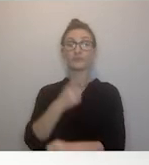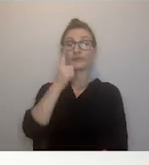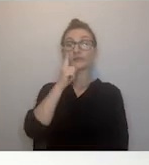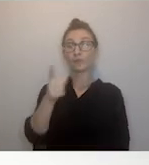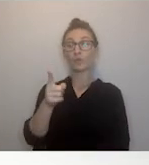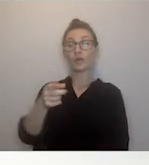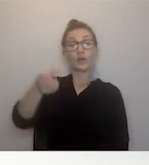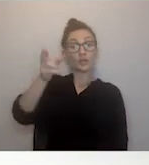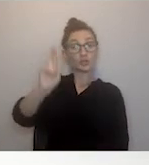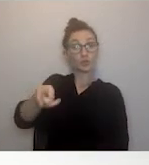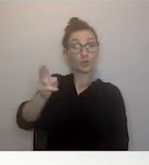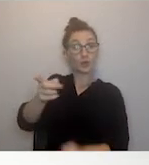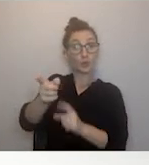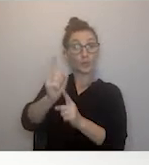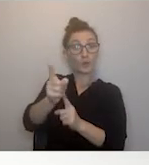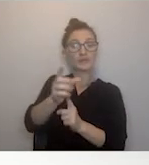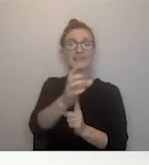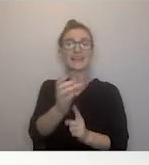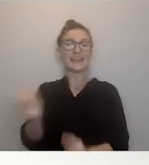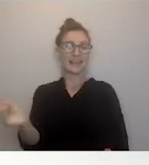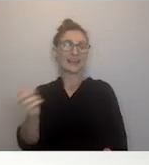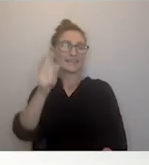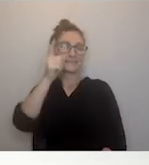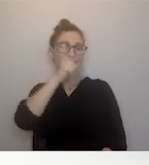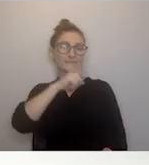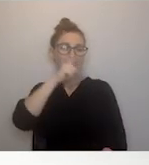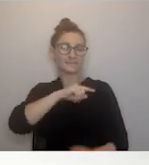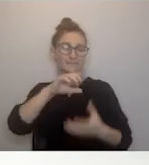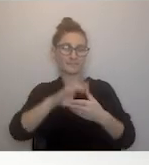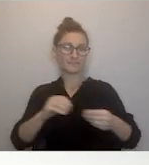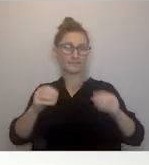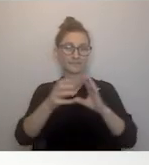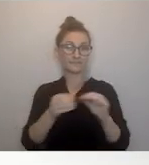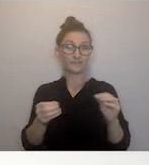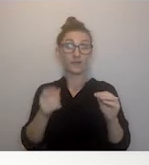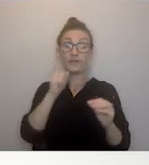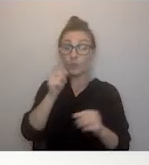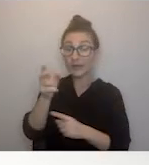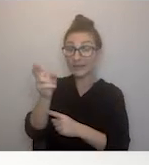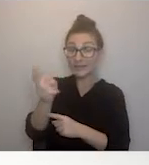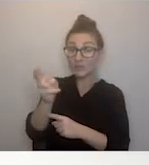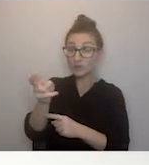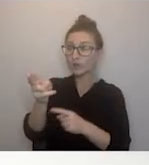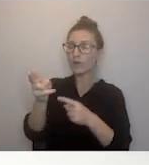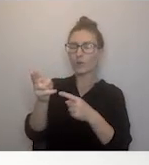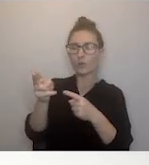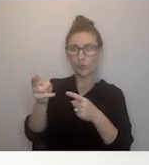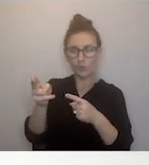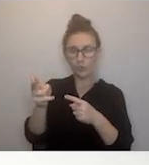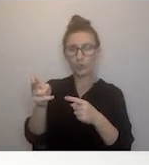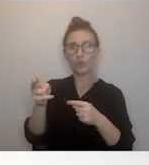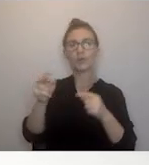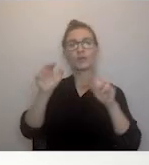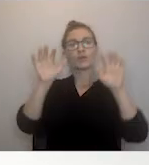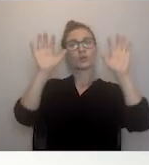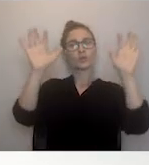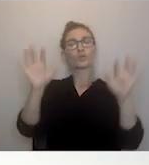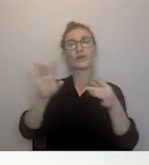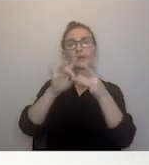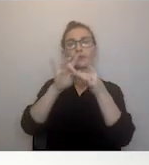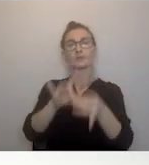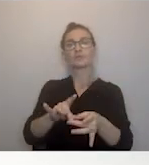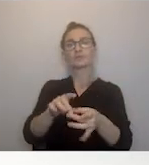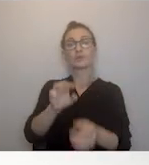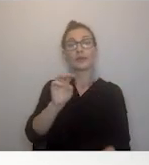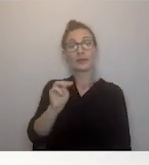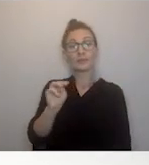for both historical moments in time and for fictional stories. When I'm talking about history, this is a great one for talking about